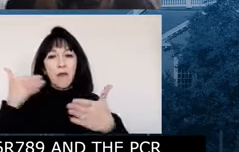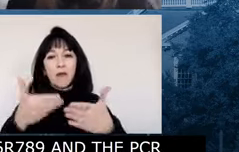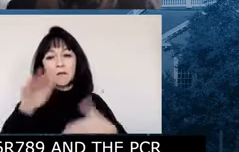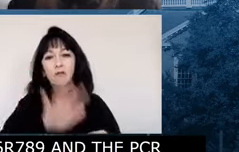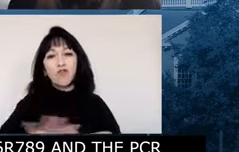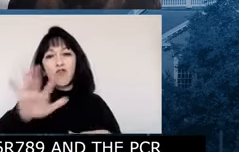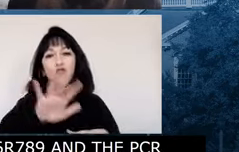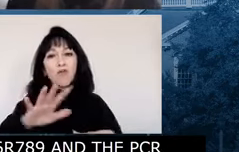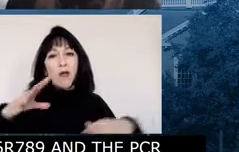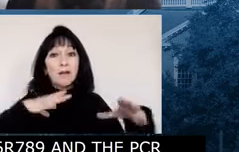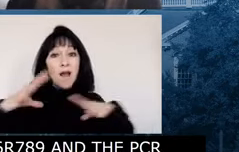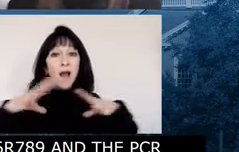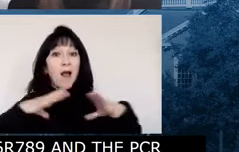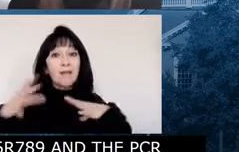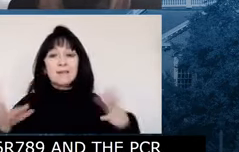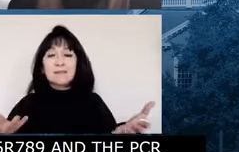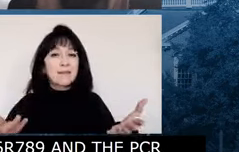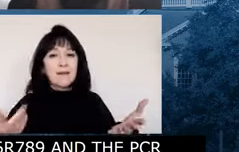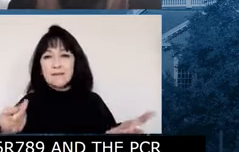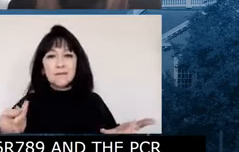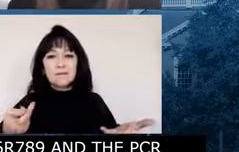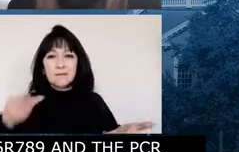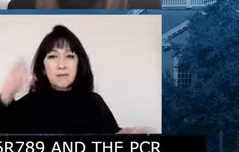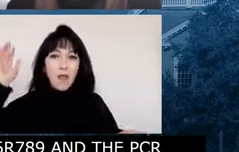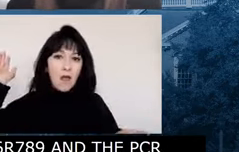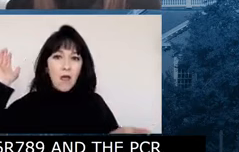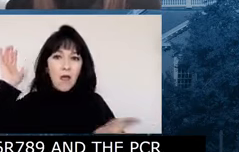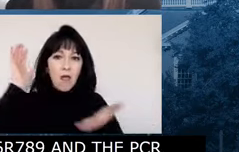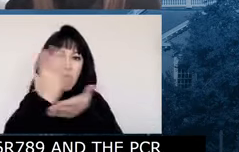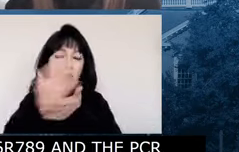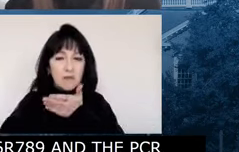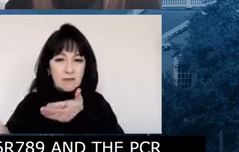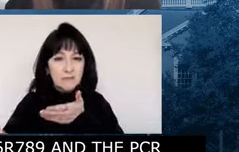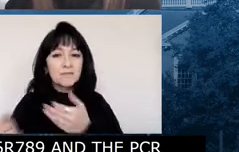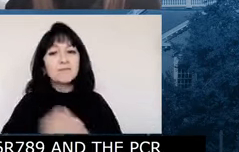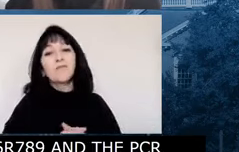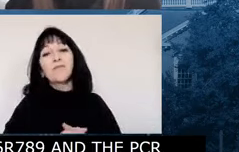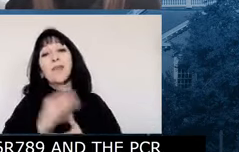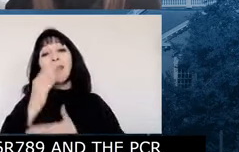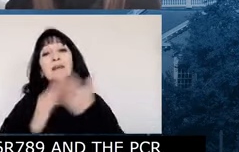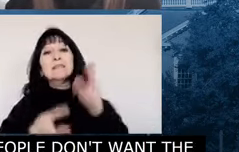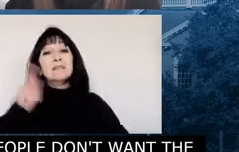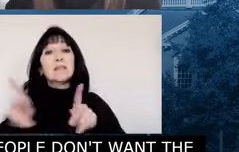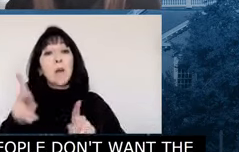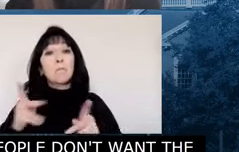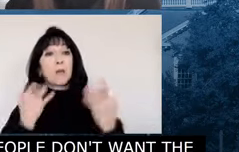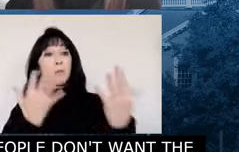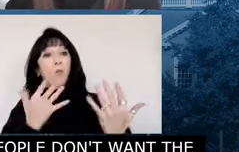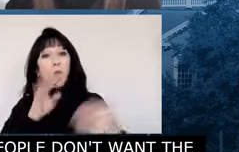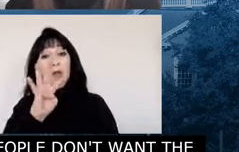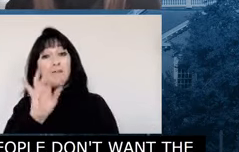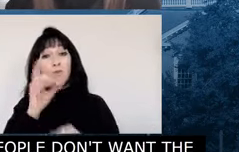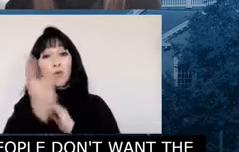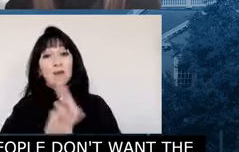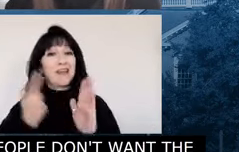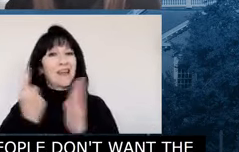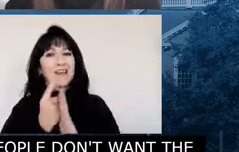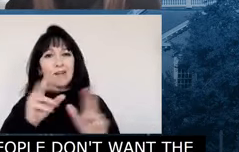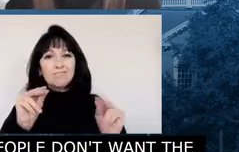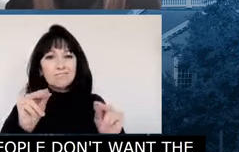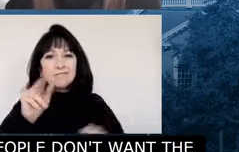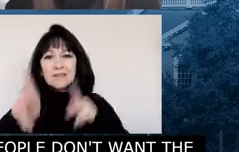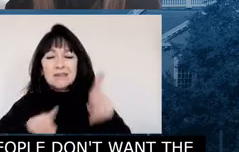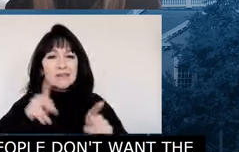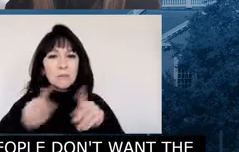don't want the result 48 hours after they drive through. They want it 15 minutes or they want it the next day. So I think, there's a lot